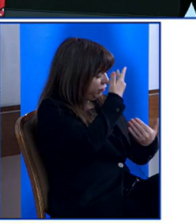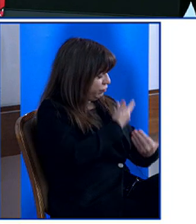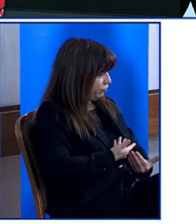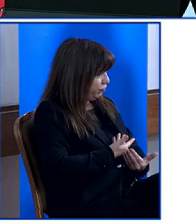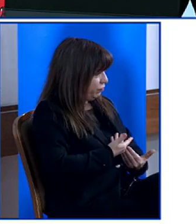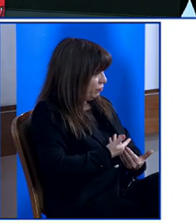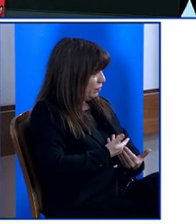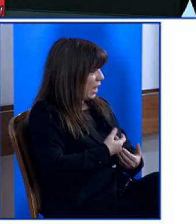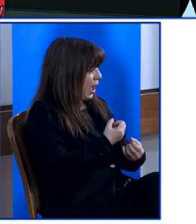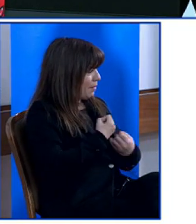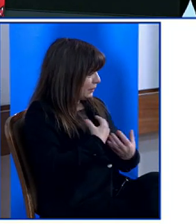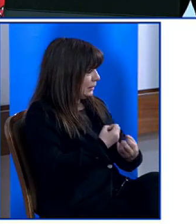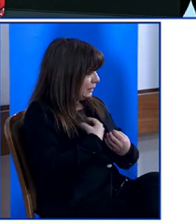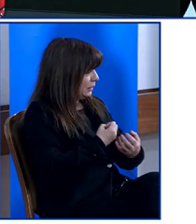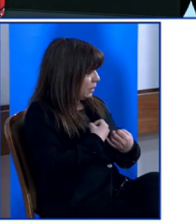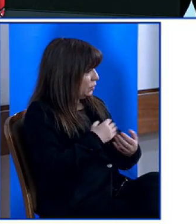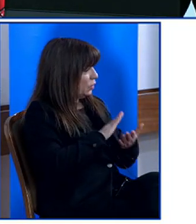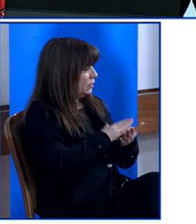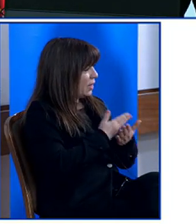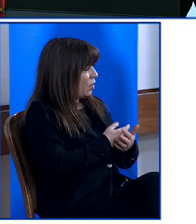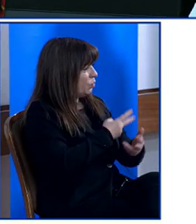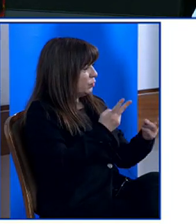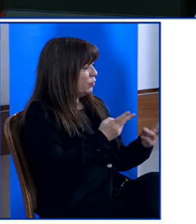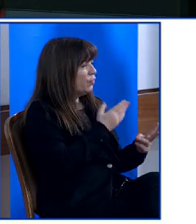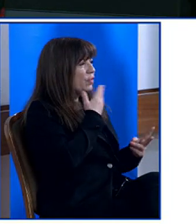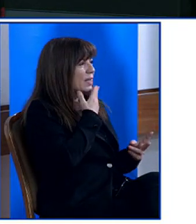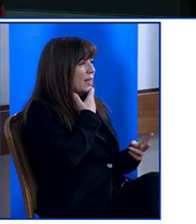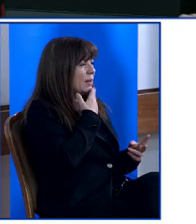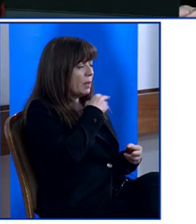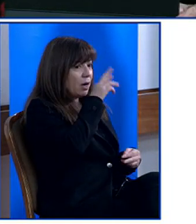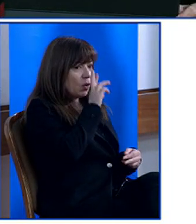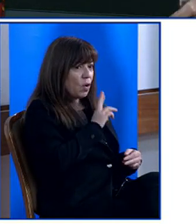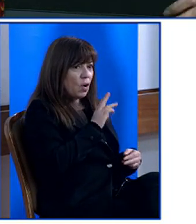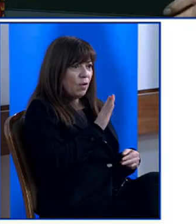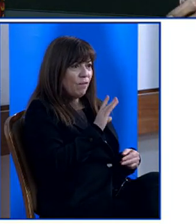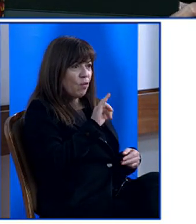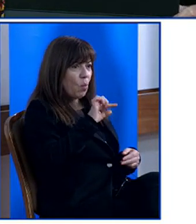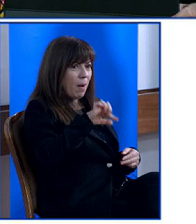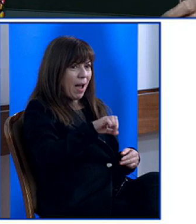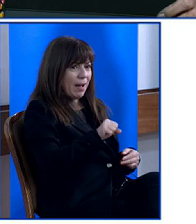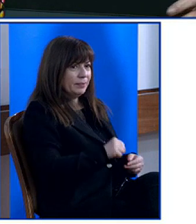public health, and also my role at Bupa.